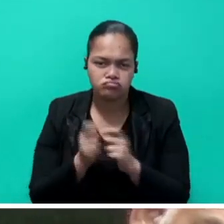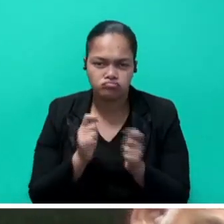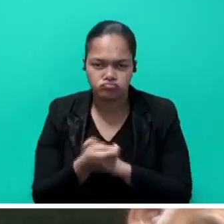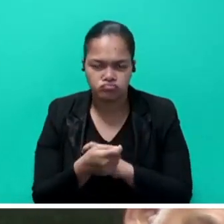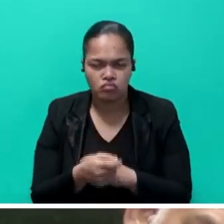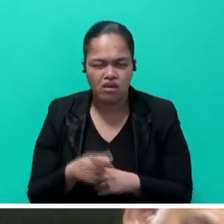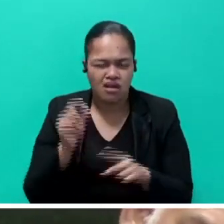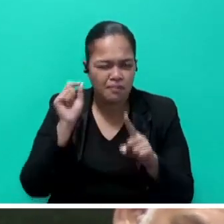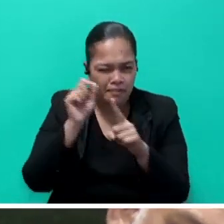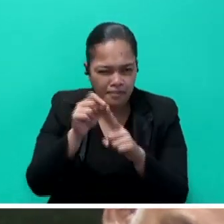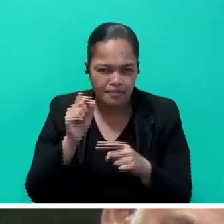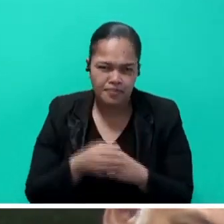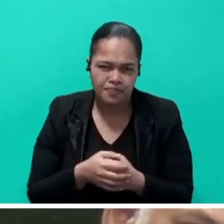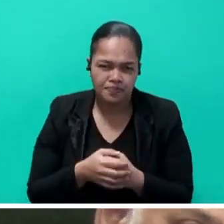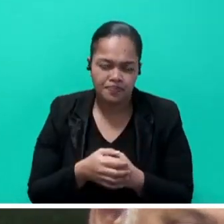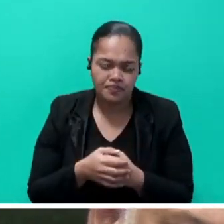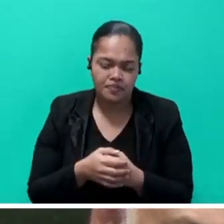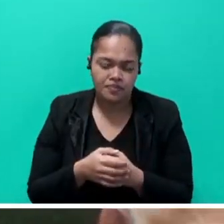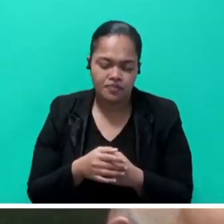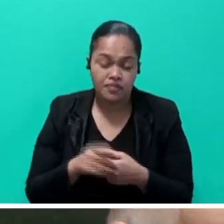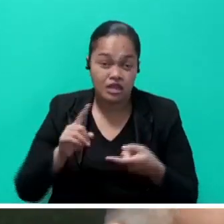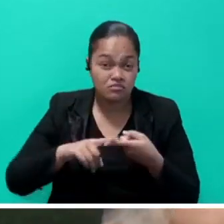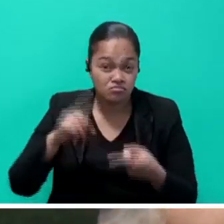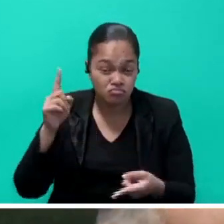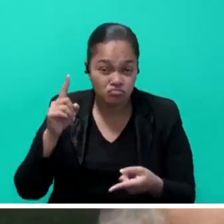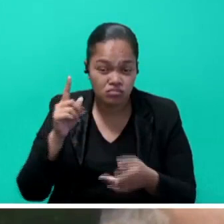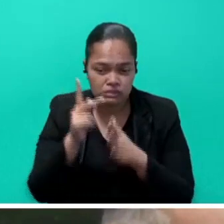particular, during increased rainfall periods,